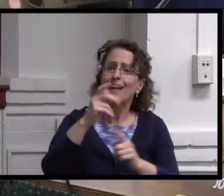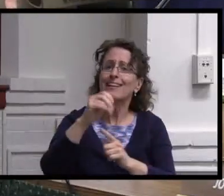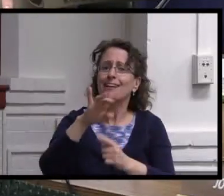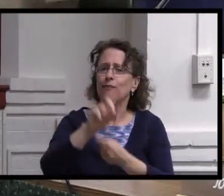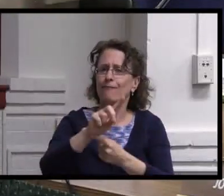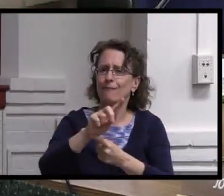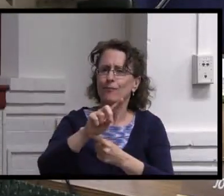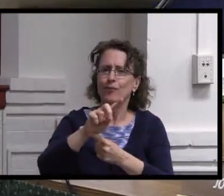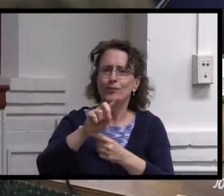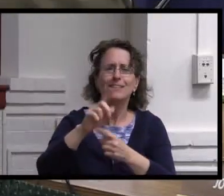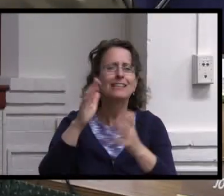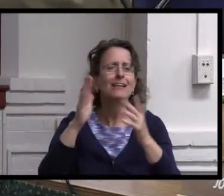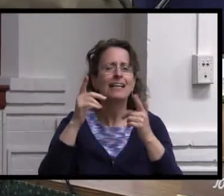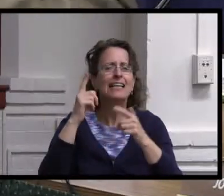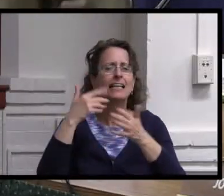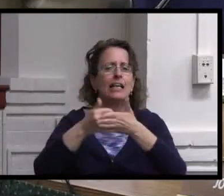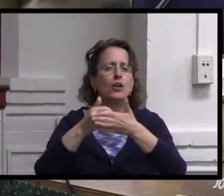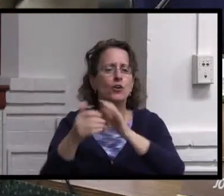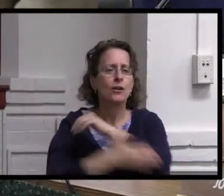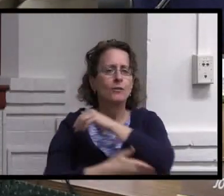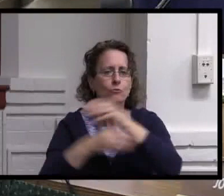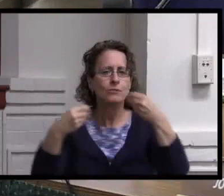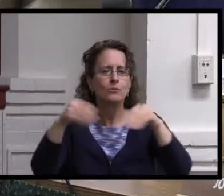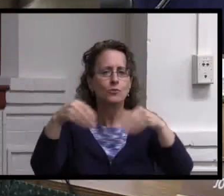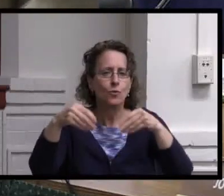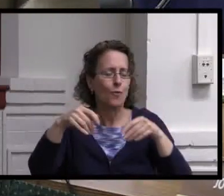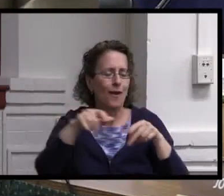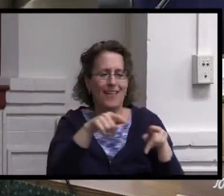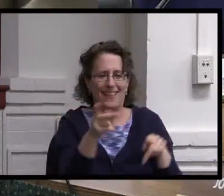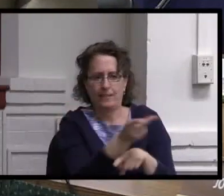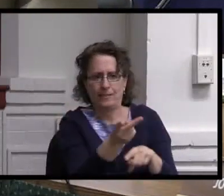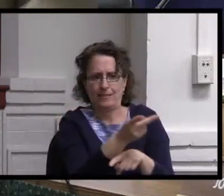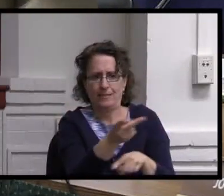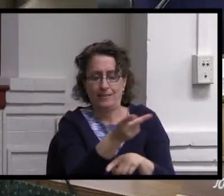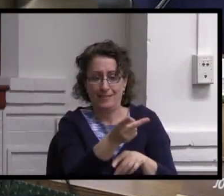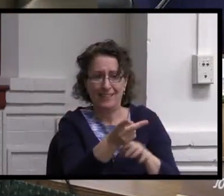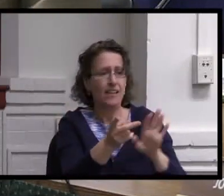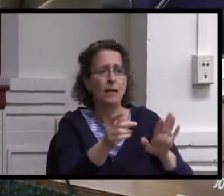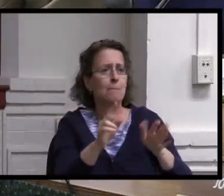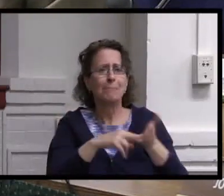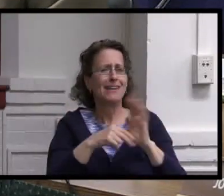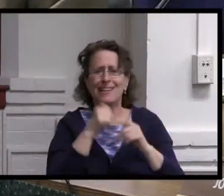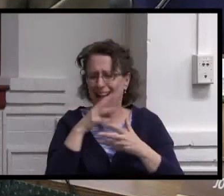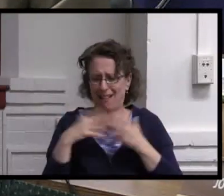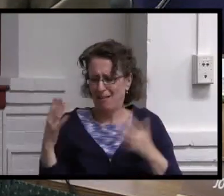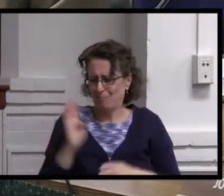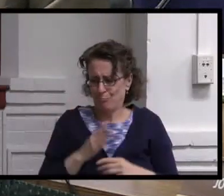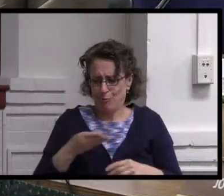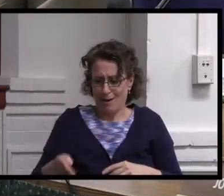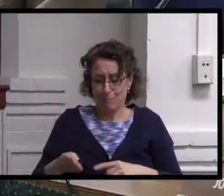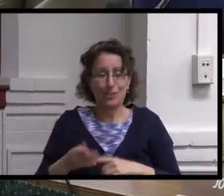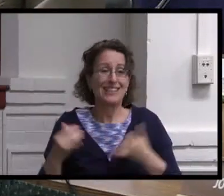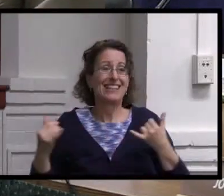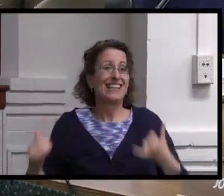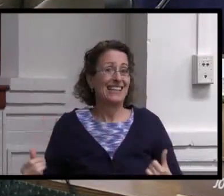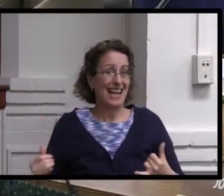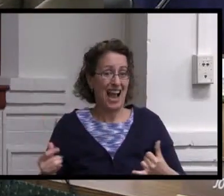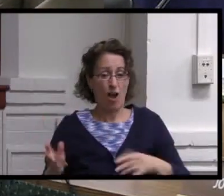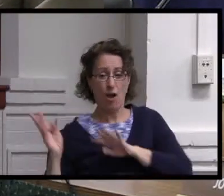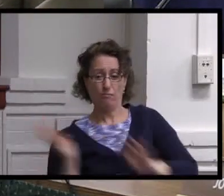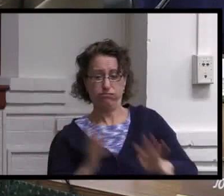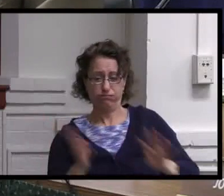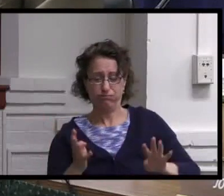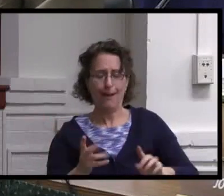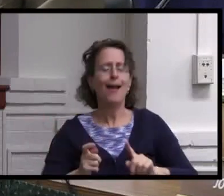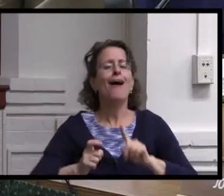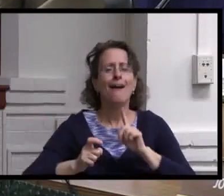Area of Guilford, along with a small section of Brattleboro. Right. Now the overwhelming majority of the volume of what passes through this pump station is